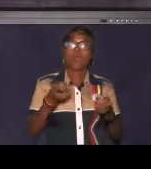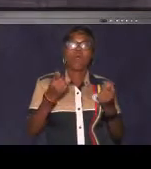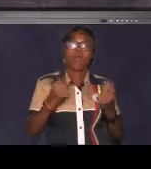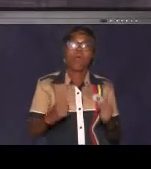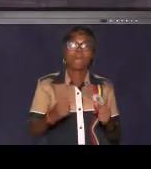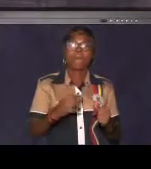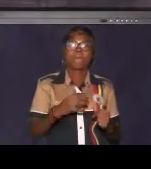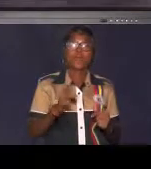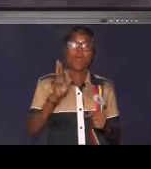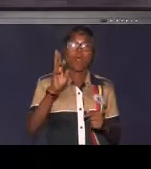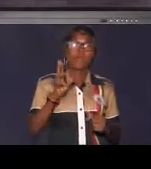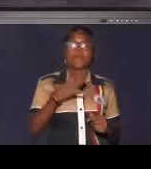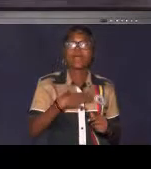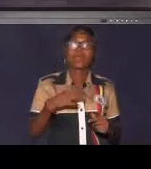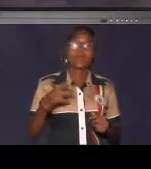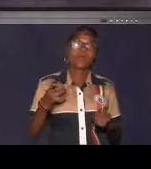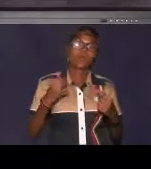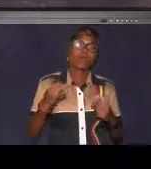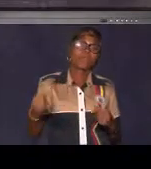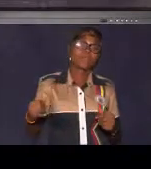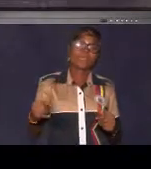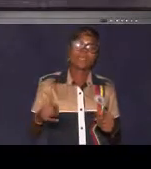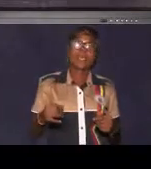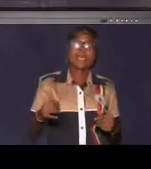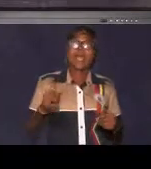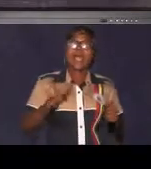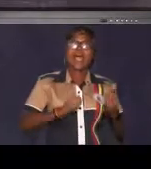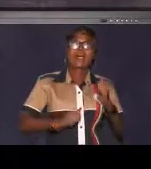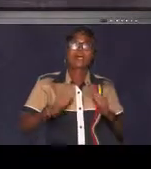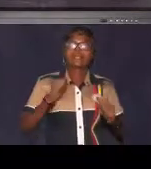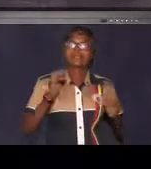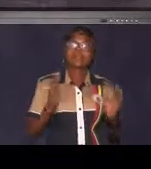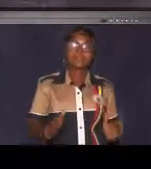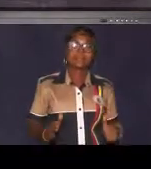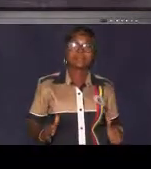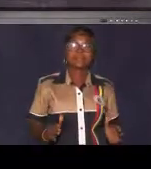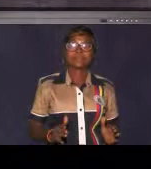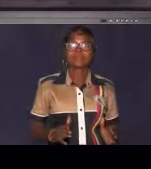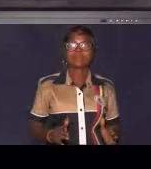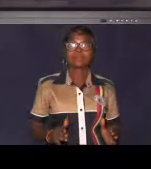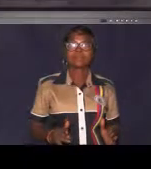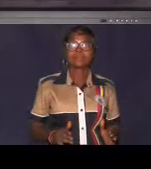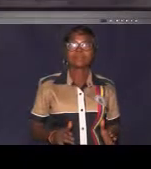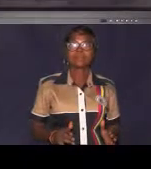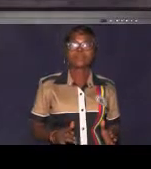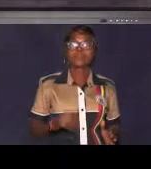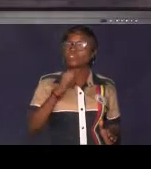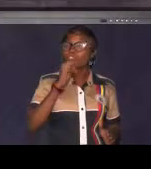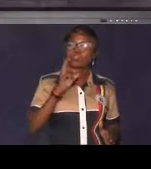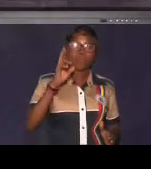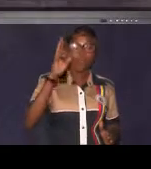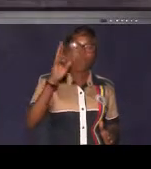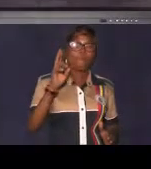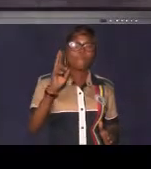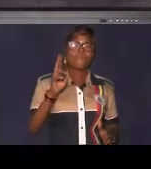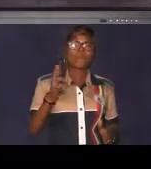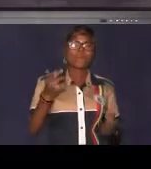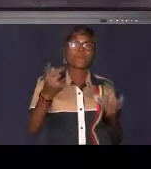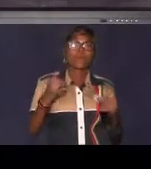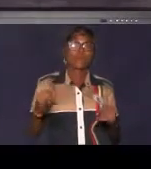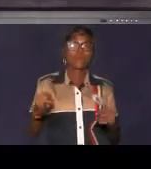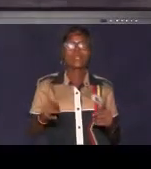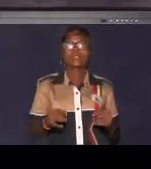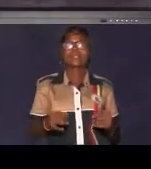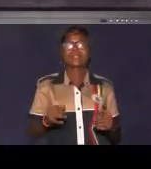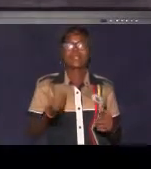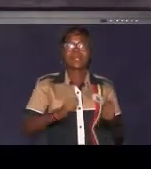up and coming artists or up and coming actors, not upcoming artists. Not upcoming